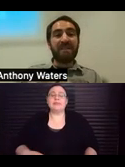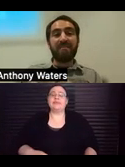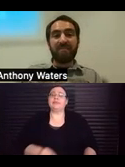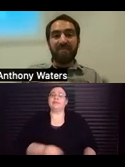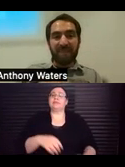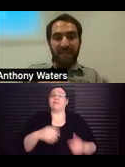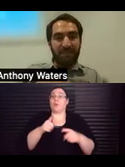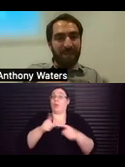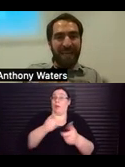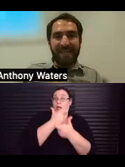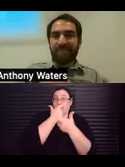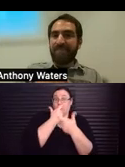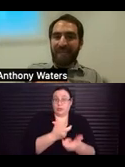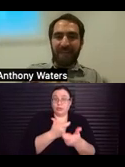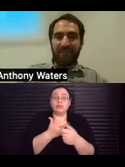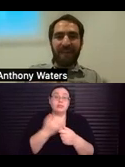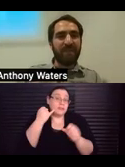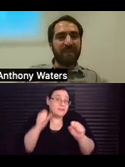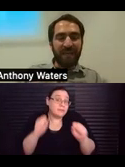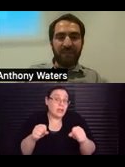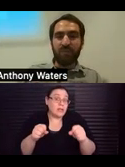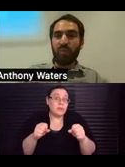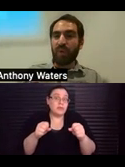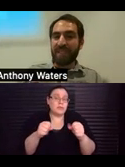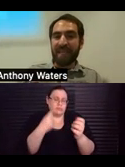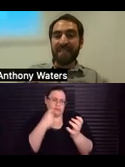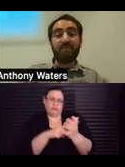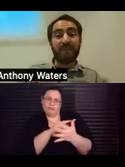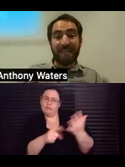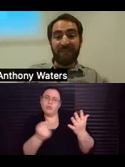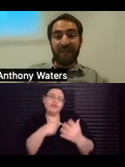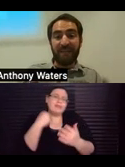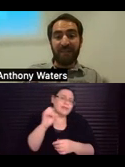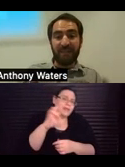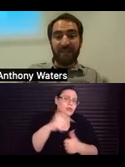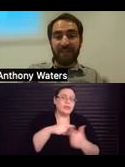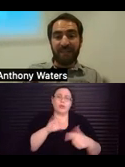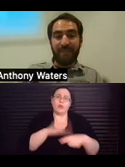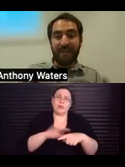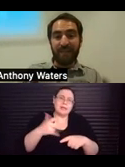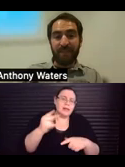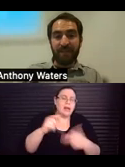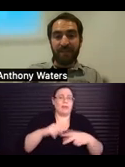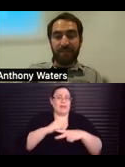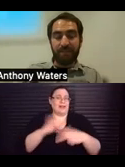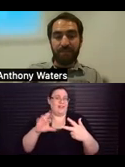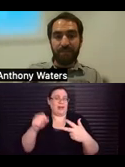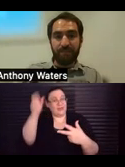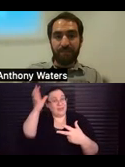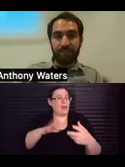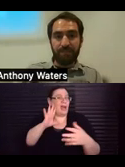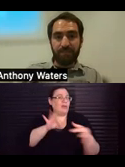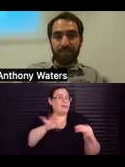you're watching, if you can, identify the risk factors, warning signs, and protective factors that this man experienced.